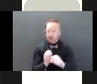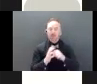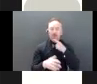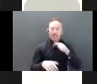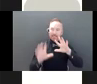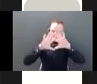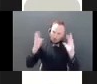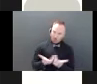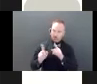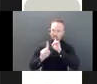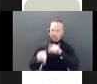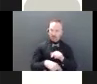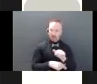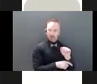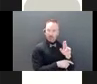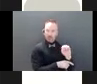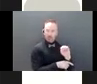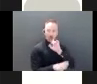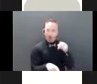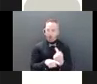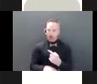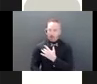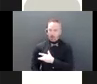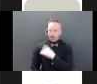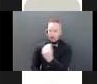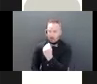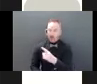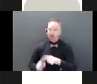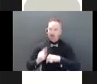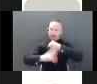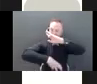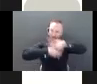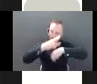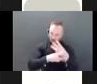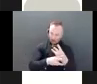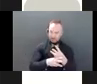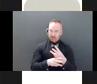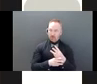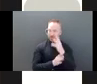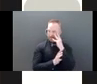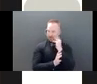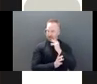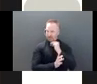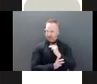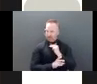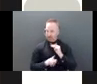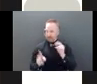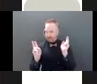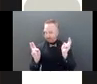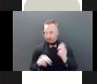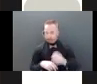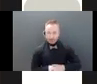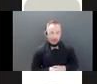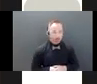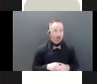abuse, because it doesn't just happen within Ontario, it happens across the world. So when speaking of that, we